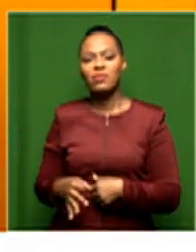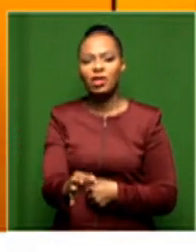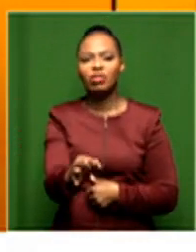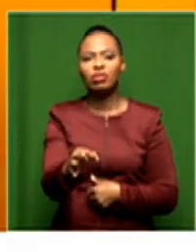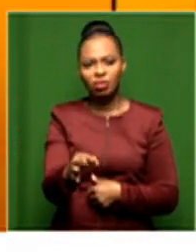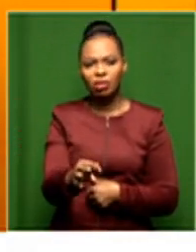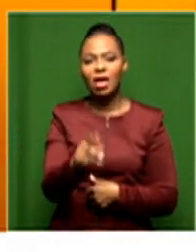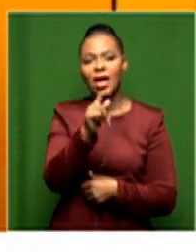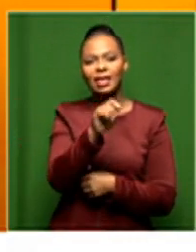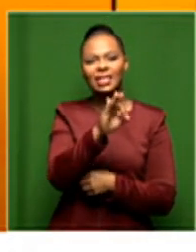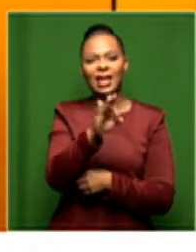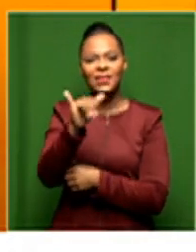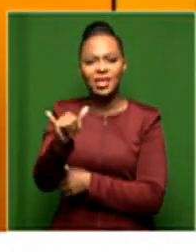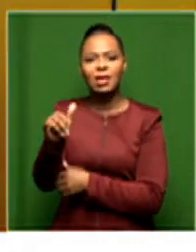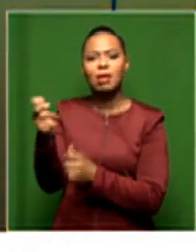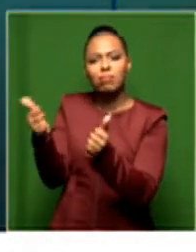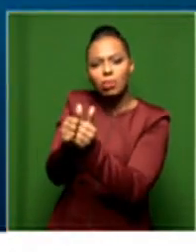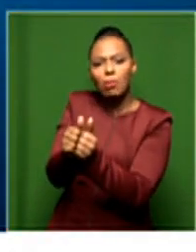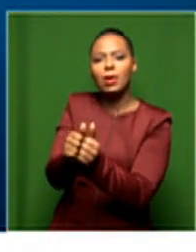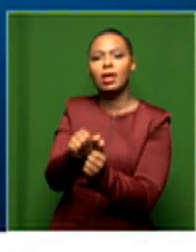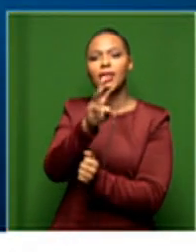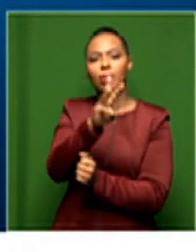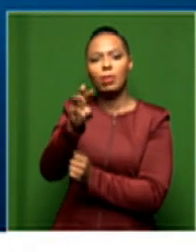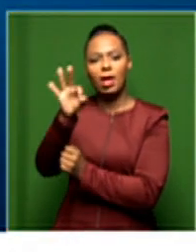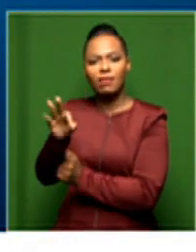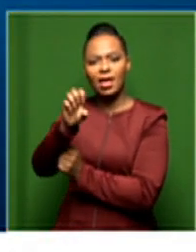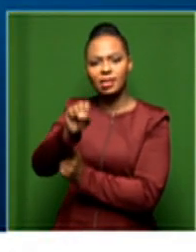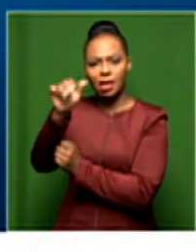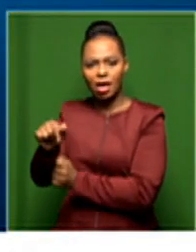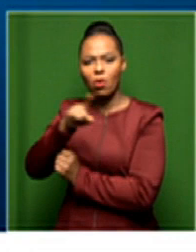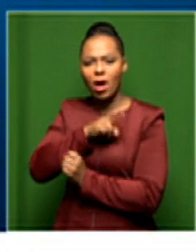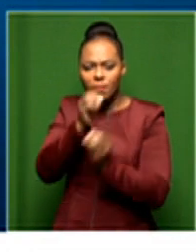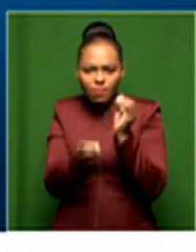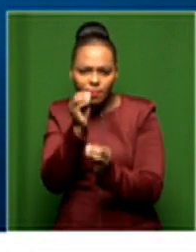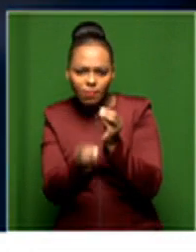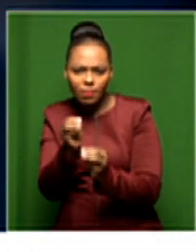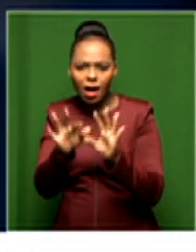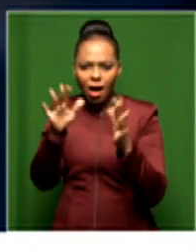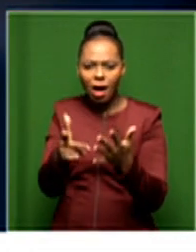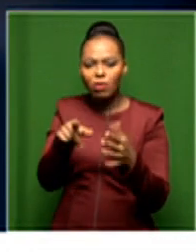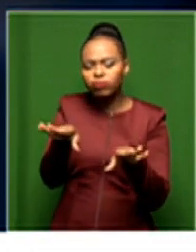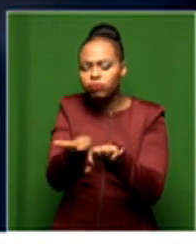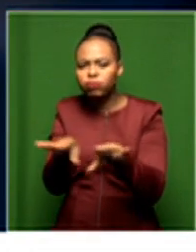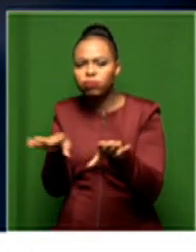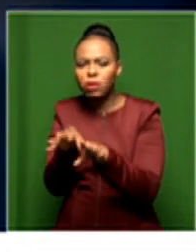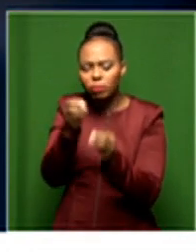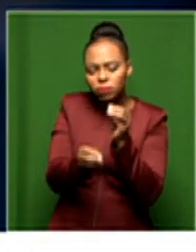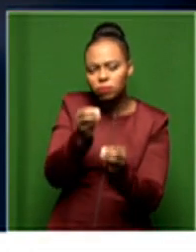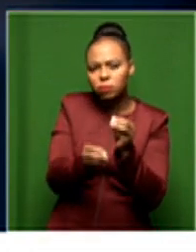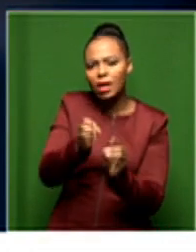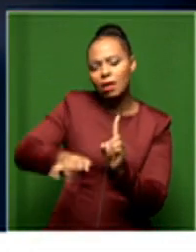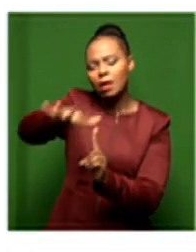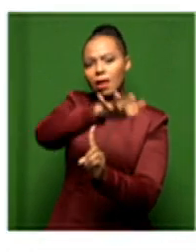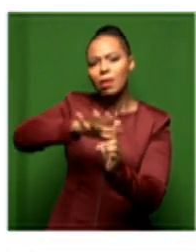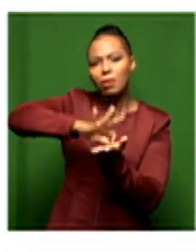with WWF SA to create greater awareness around the waste-to-landfill impact on the environment. For more on this, we're joined